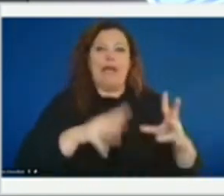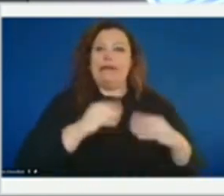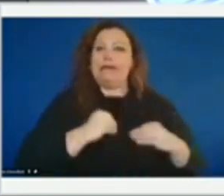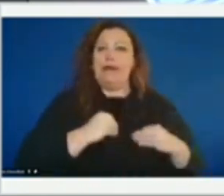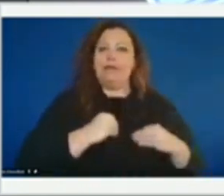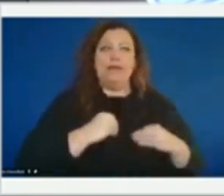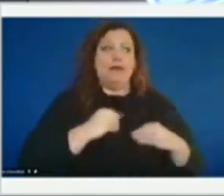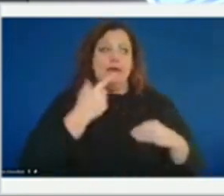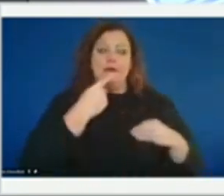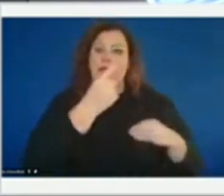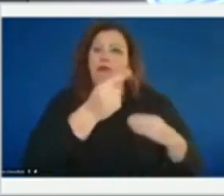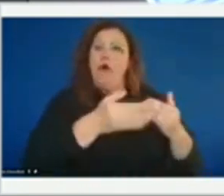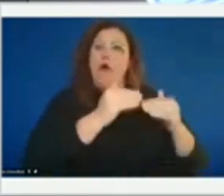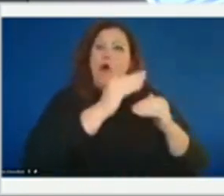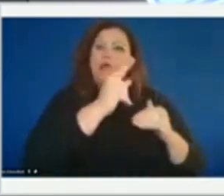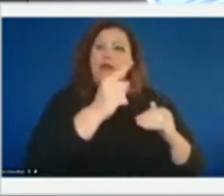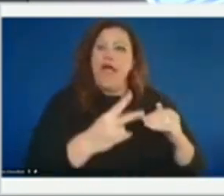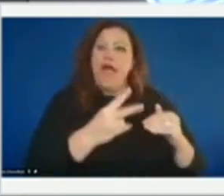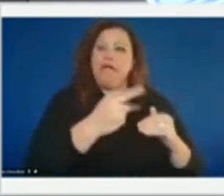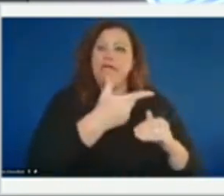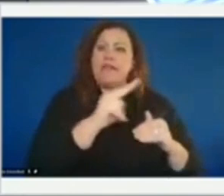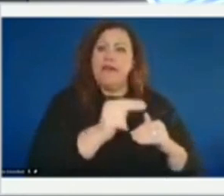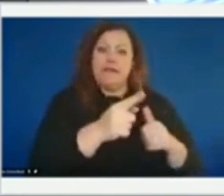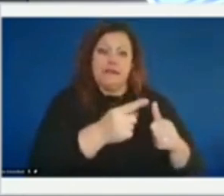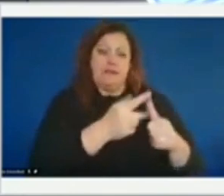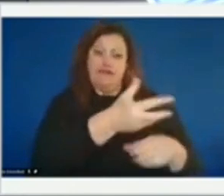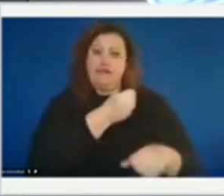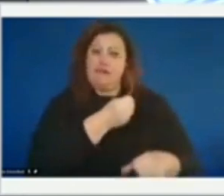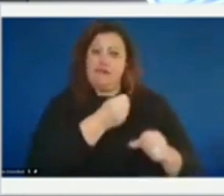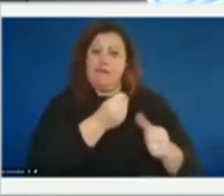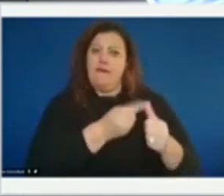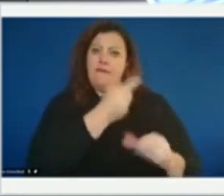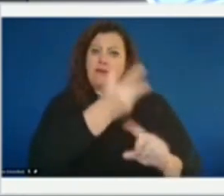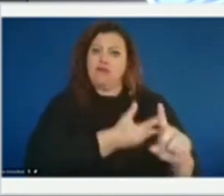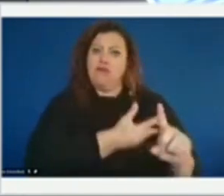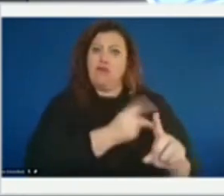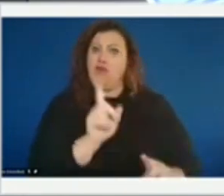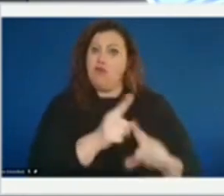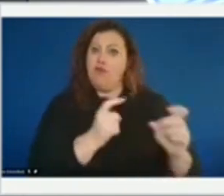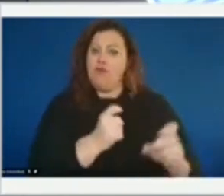in the first quarter come from stolen property.